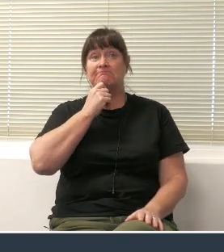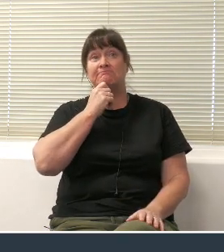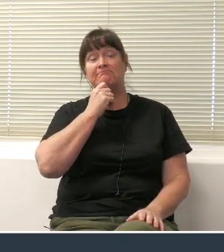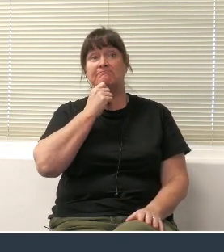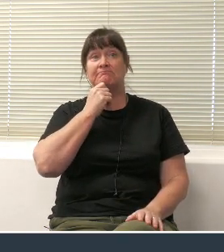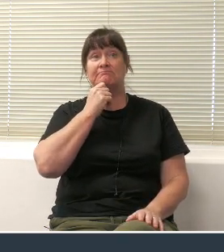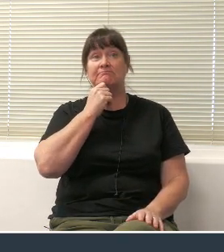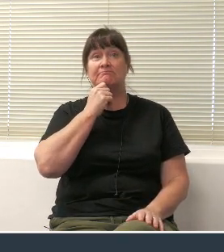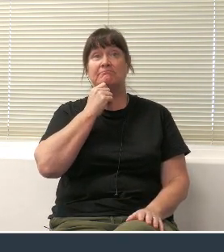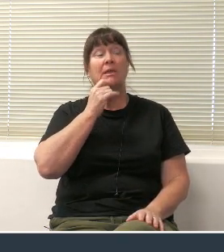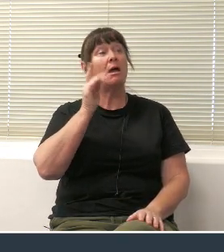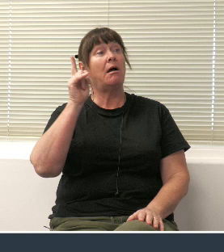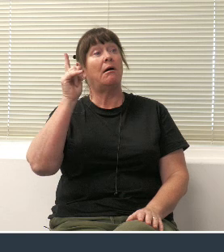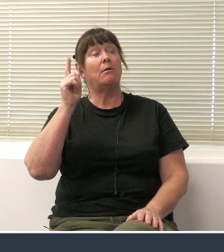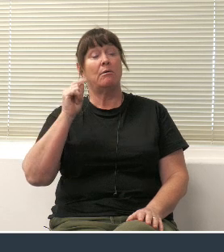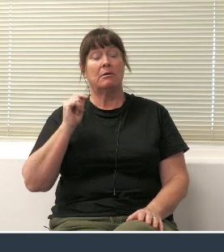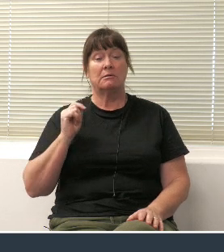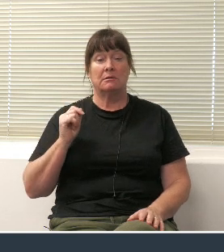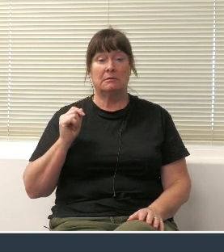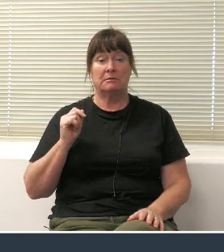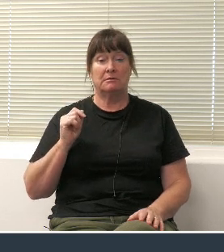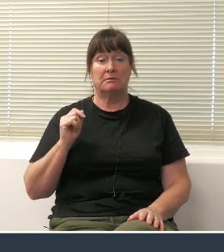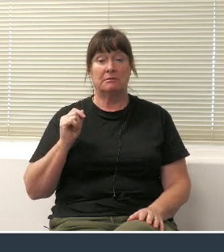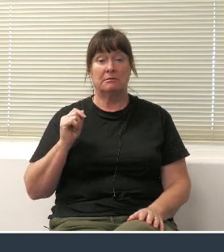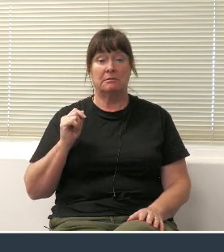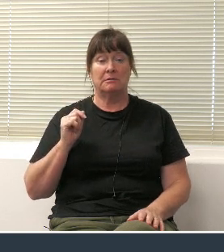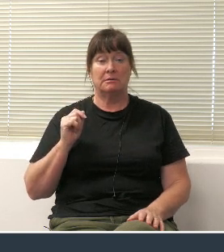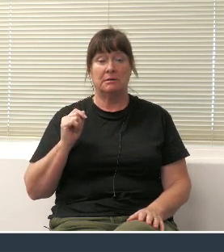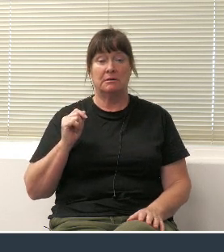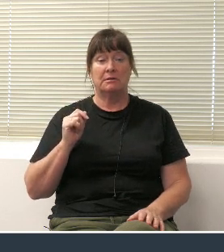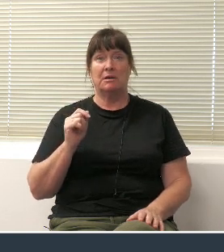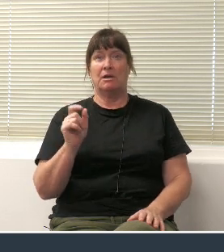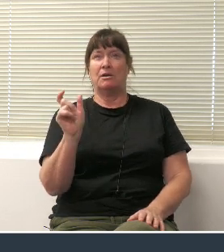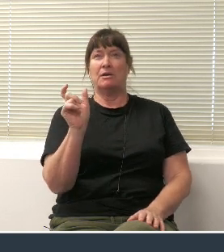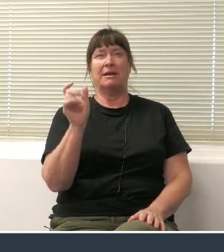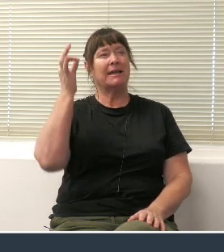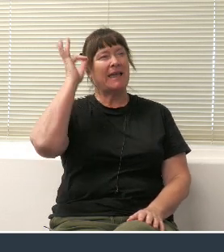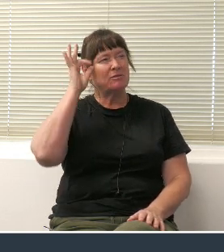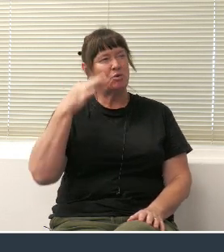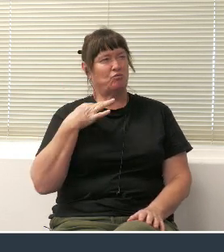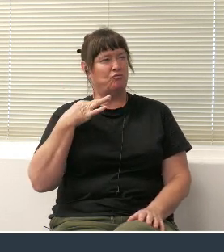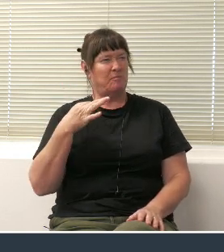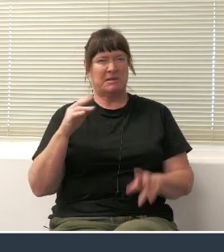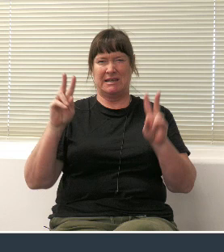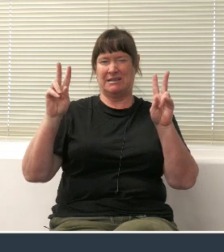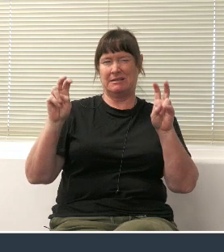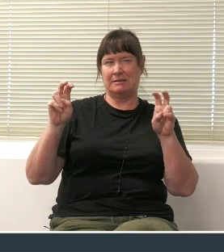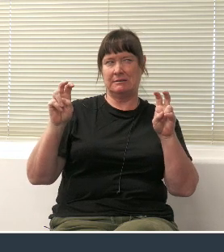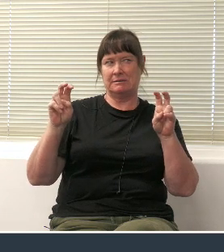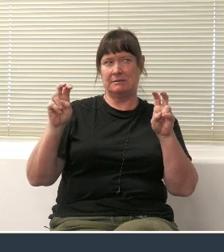back with any... Through you, Madam Councillor Mayor, Simpson. I just wondered whether the inclusion of the word council representation might be a